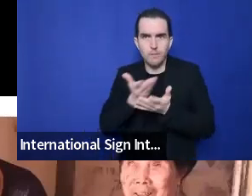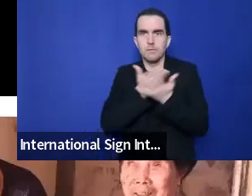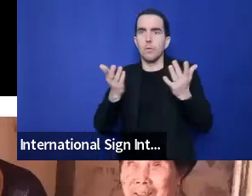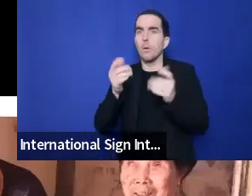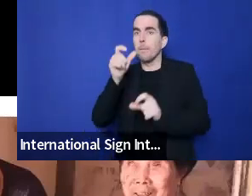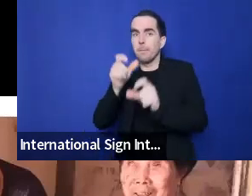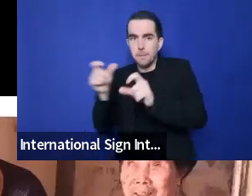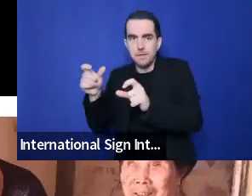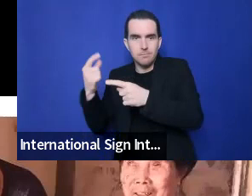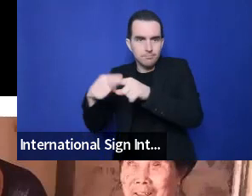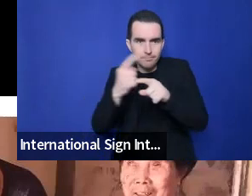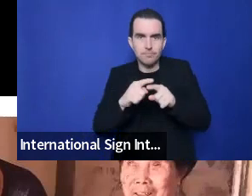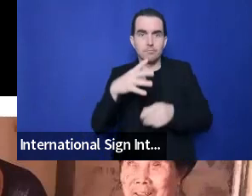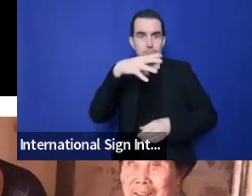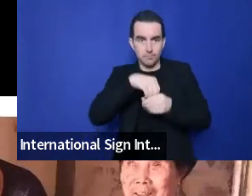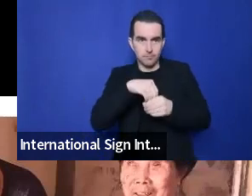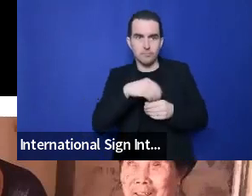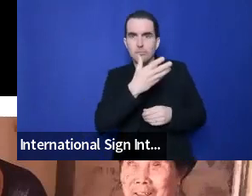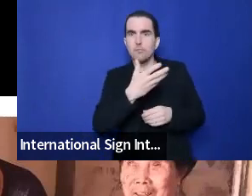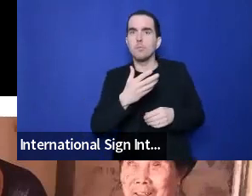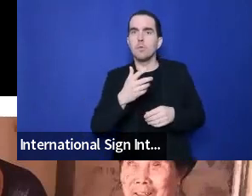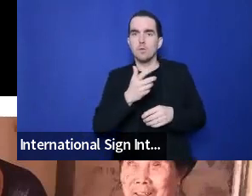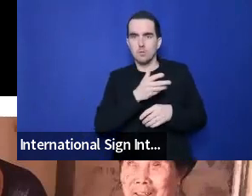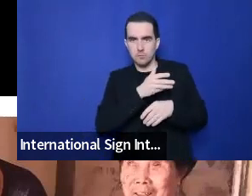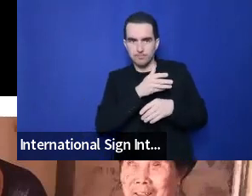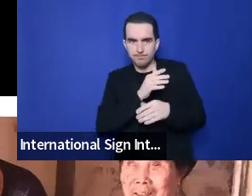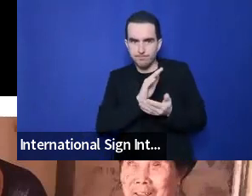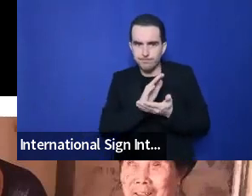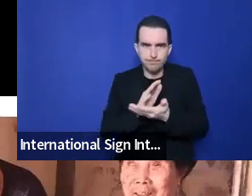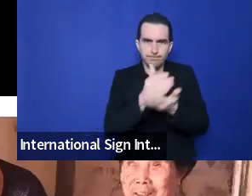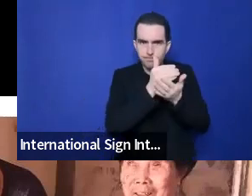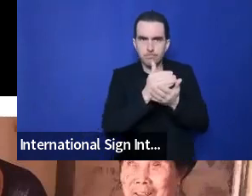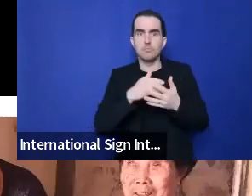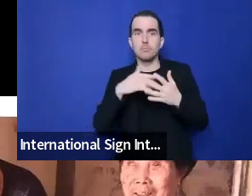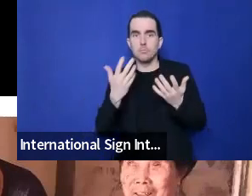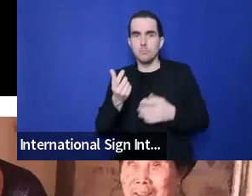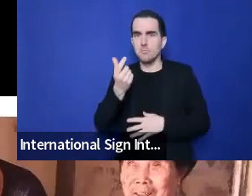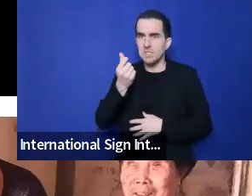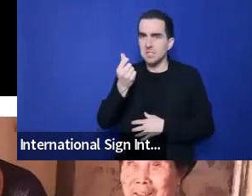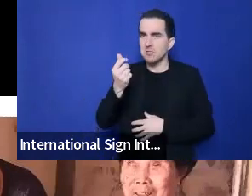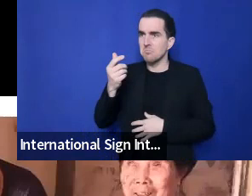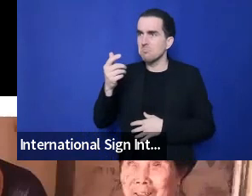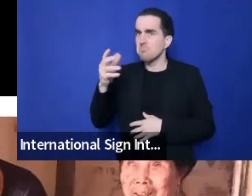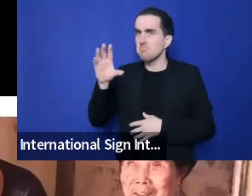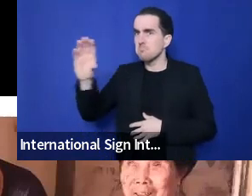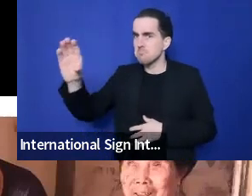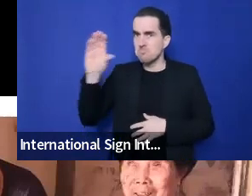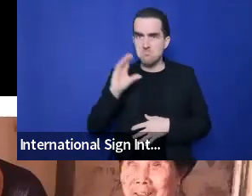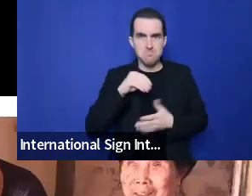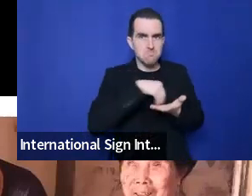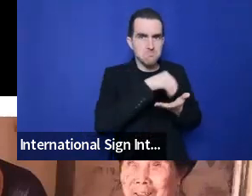80-year-old lady. She was blind when she turned 49, and so the club supported her